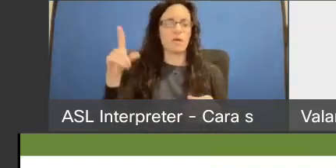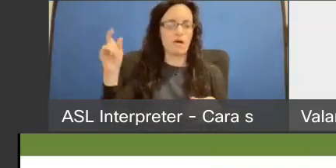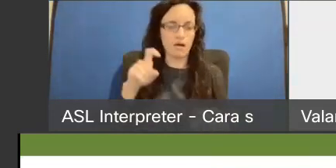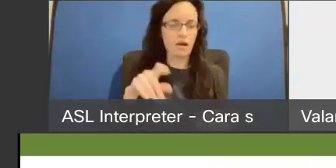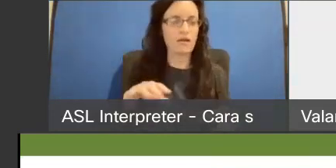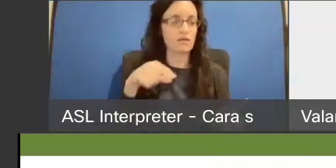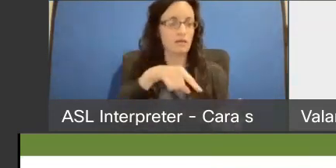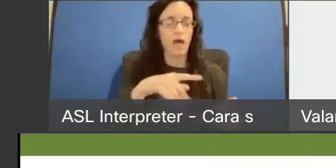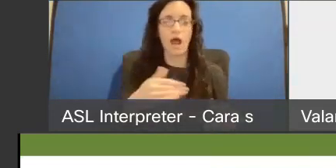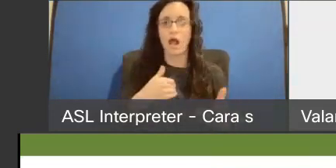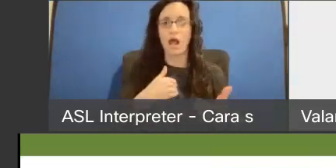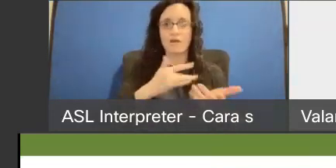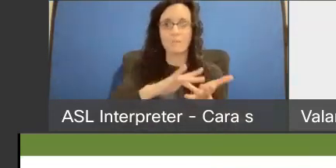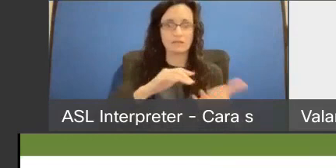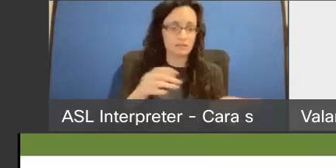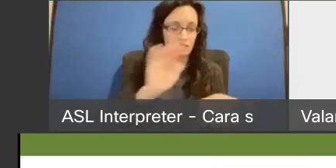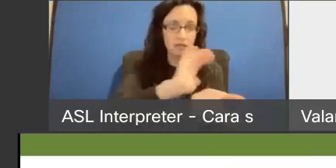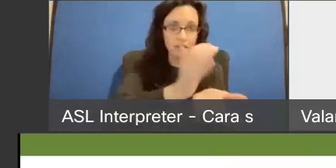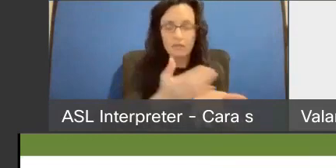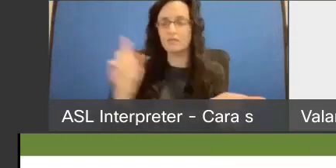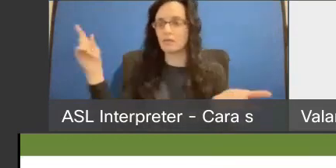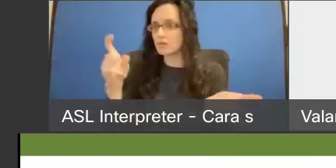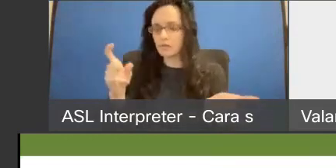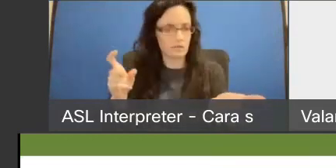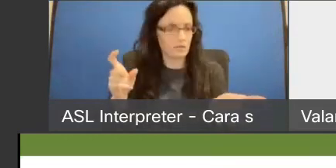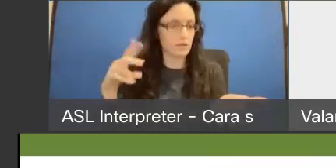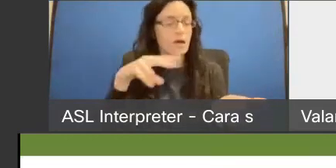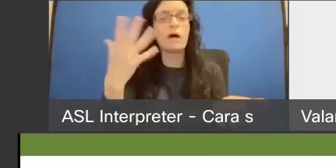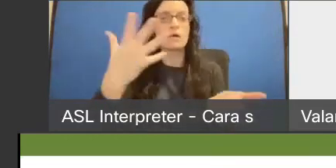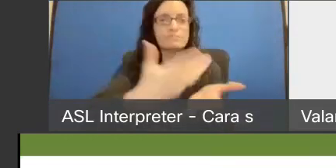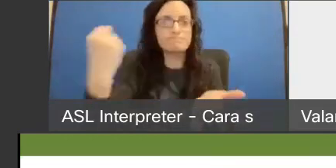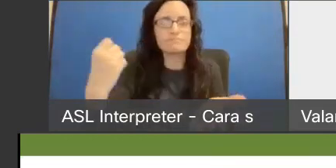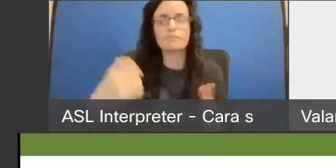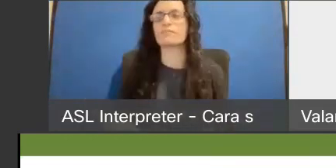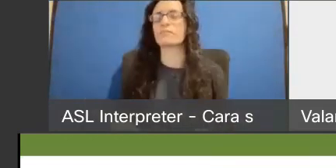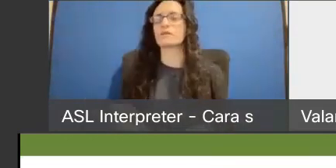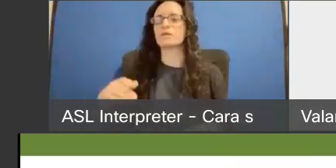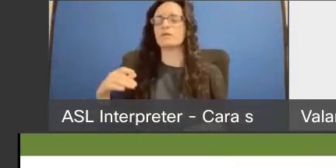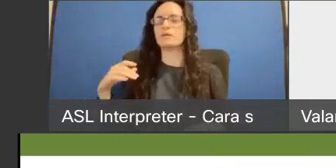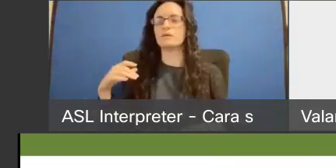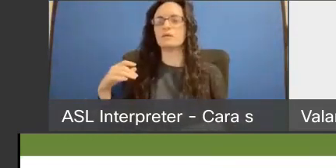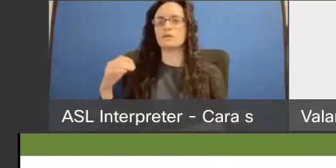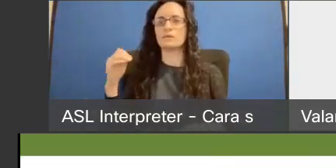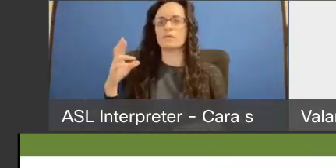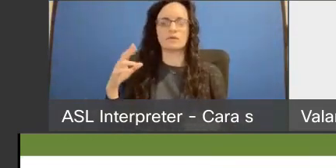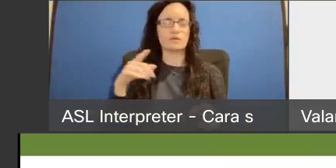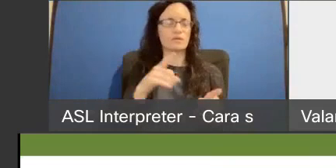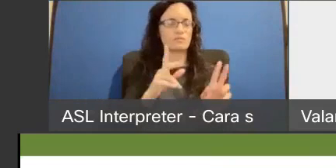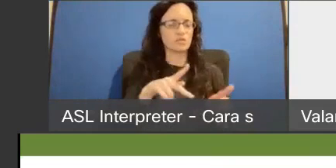They found someone, I hate, this is disturbing to even think about some of these things, right? They found somebody who was just getting ready to,